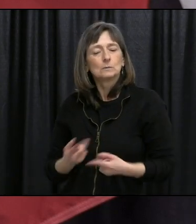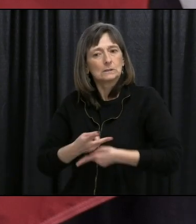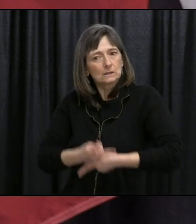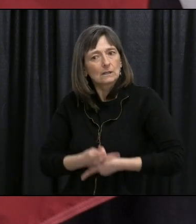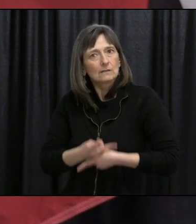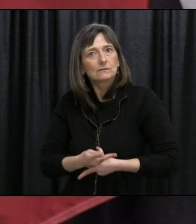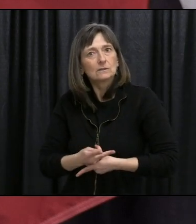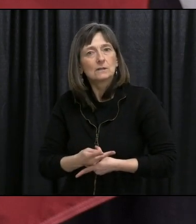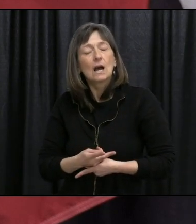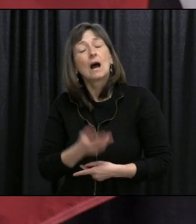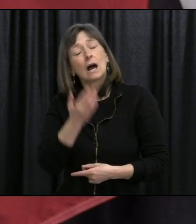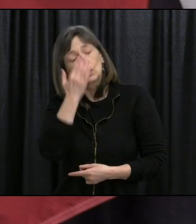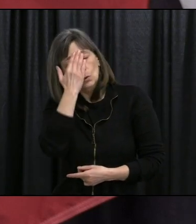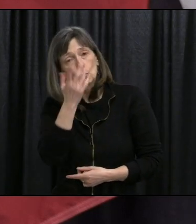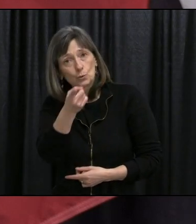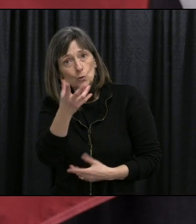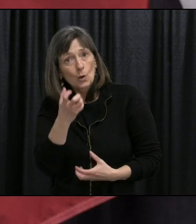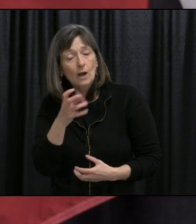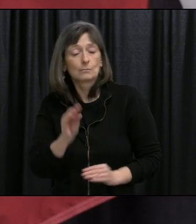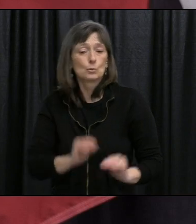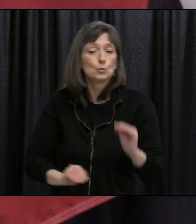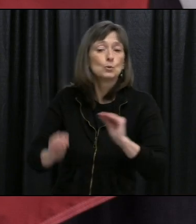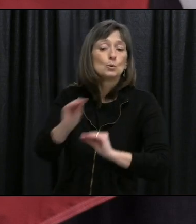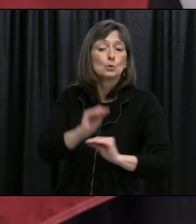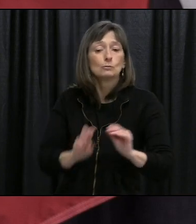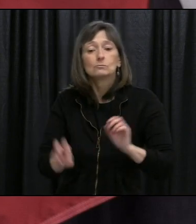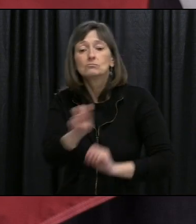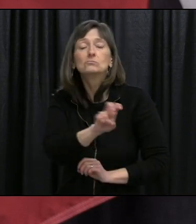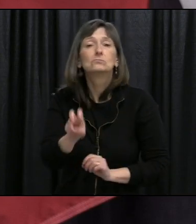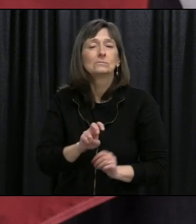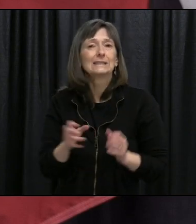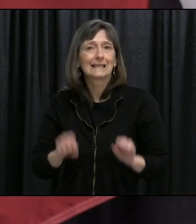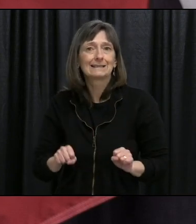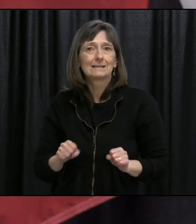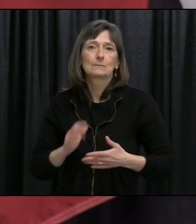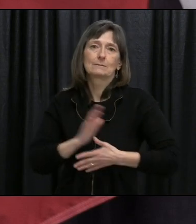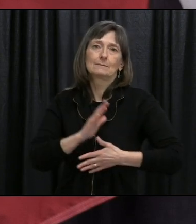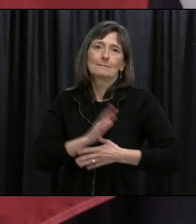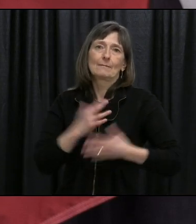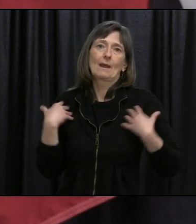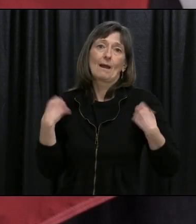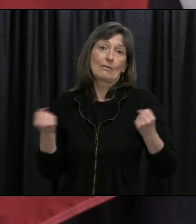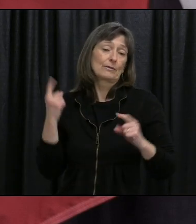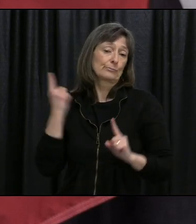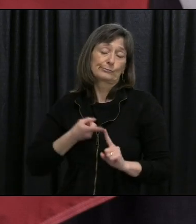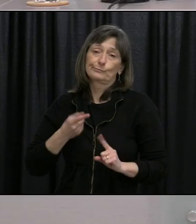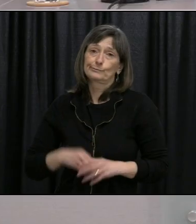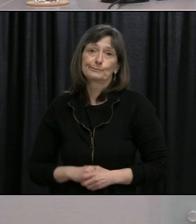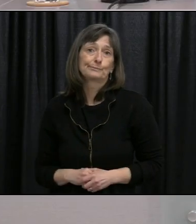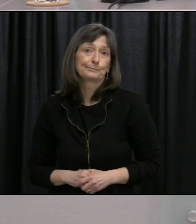people do want to move around, but health and safety is the primary focus for us.